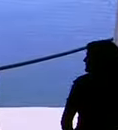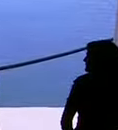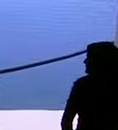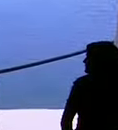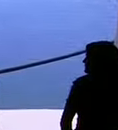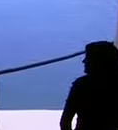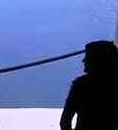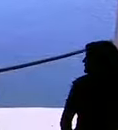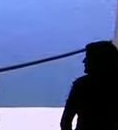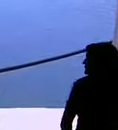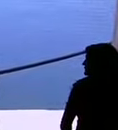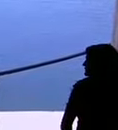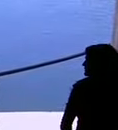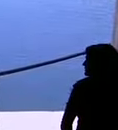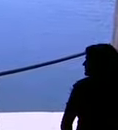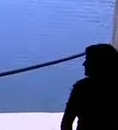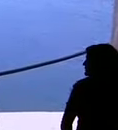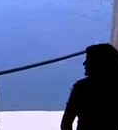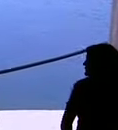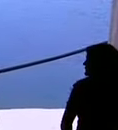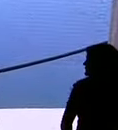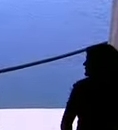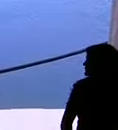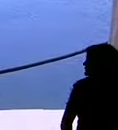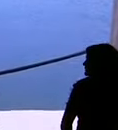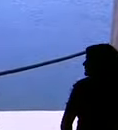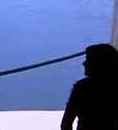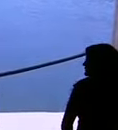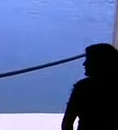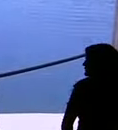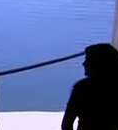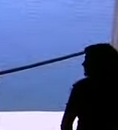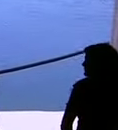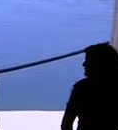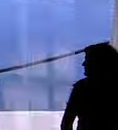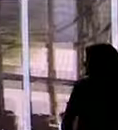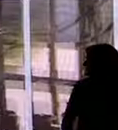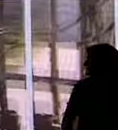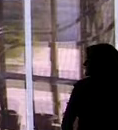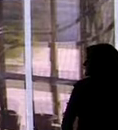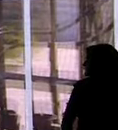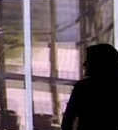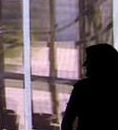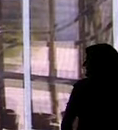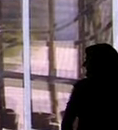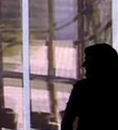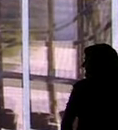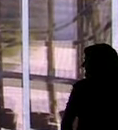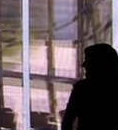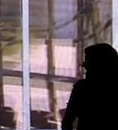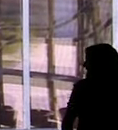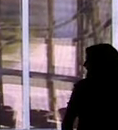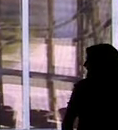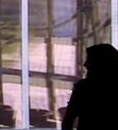abilities are strong, prosperous, empowered, beautiful individuals. Miss Wheelchair World is